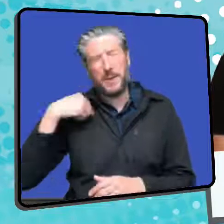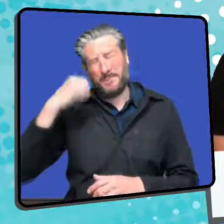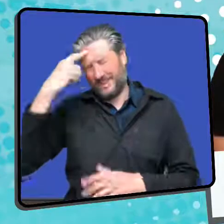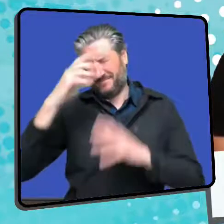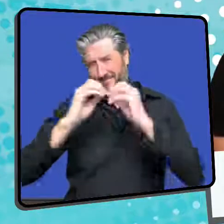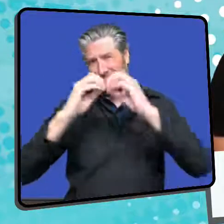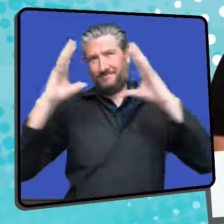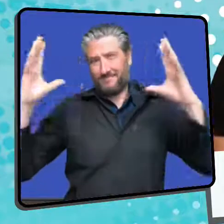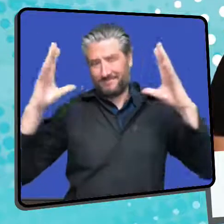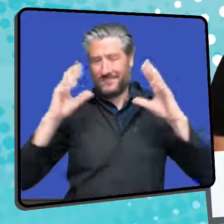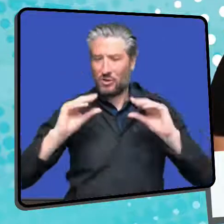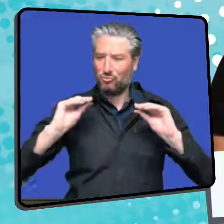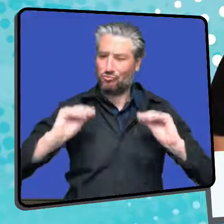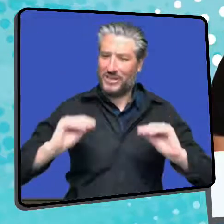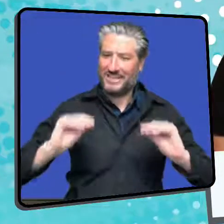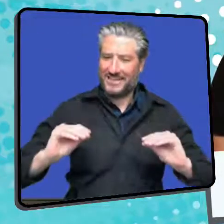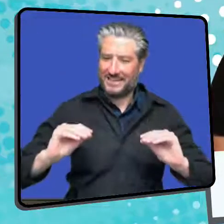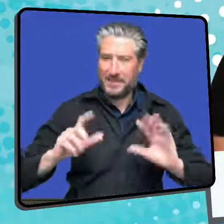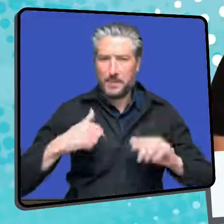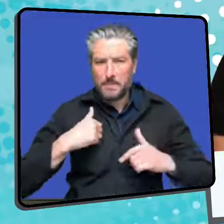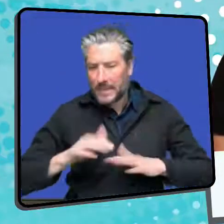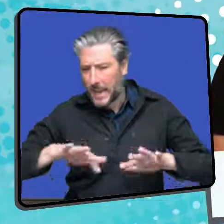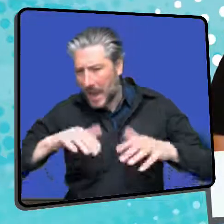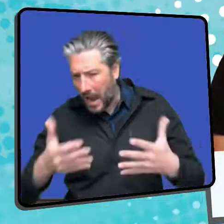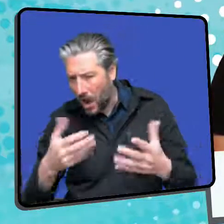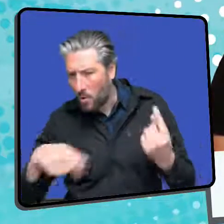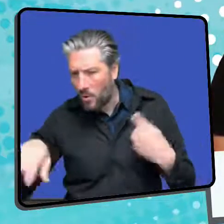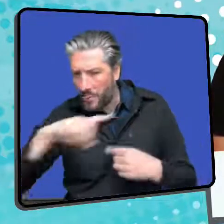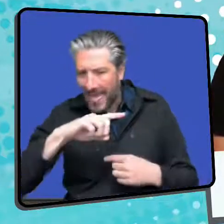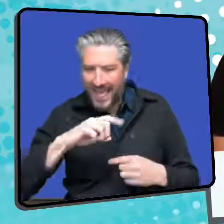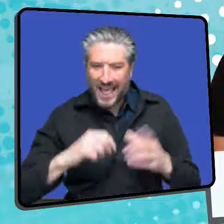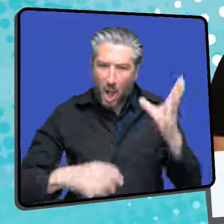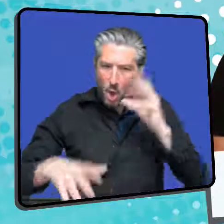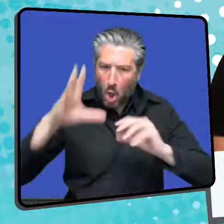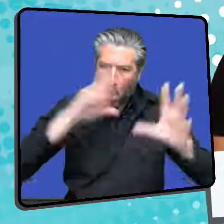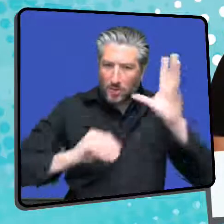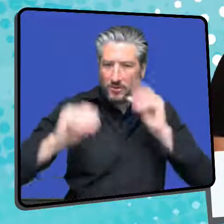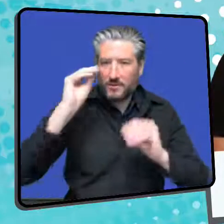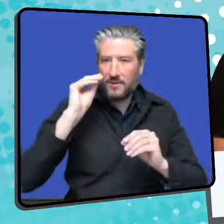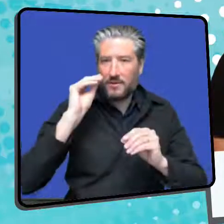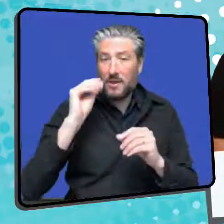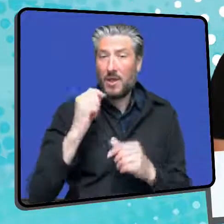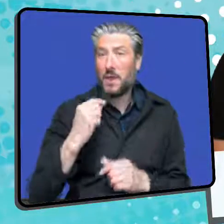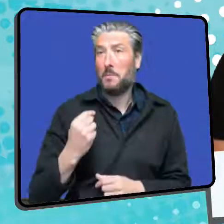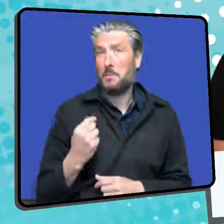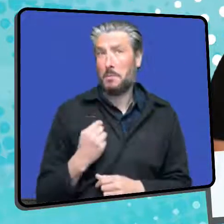it's always related to how people learn. So asynchronous learning.